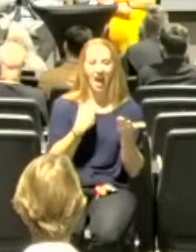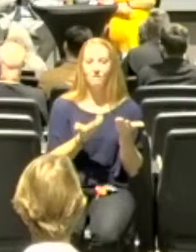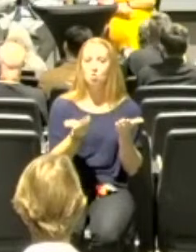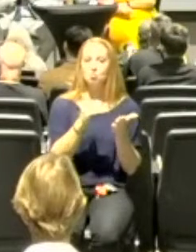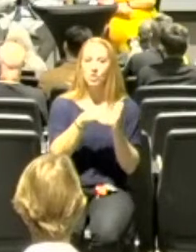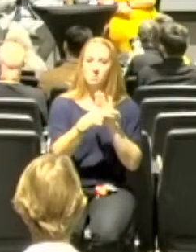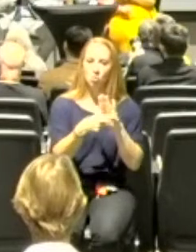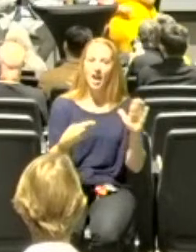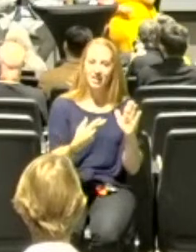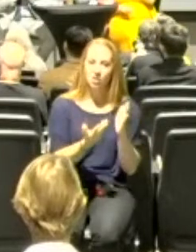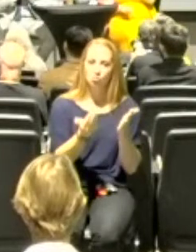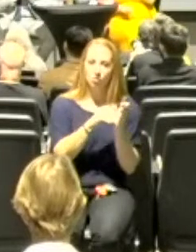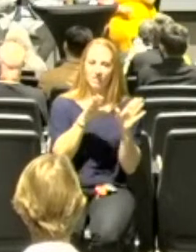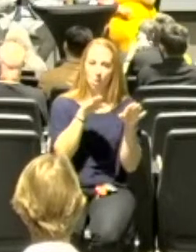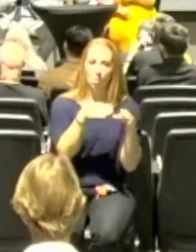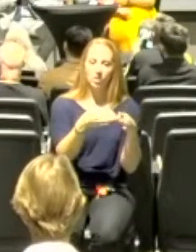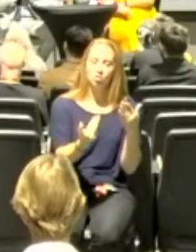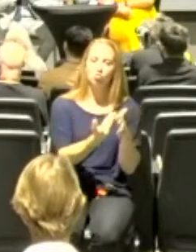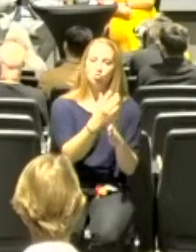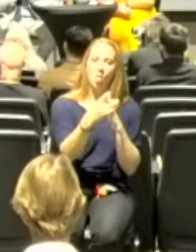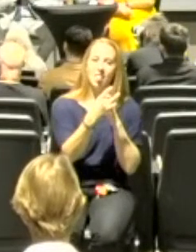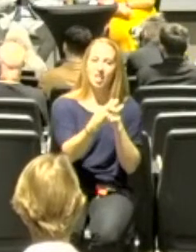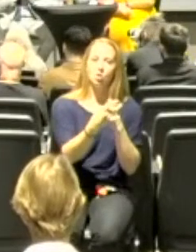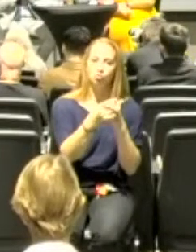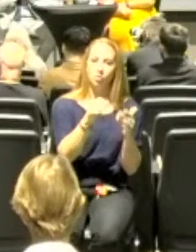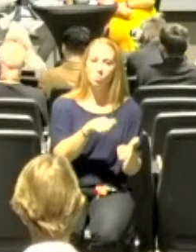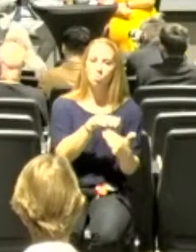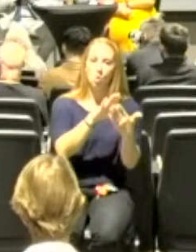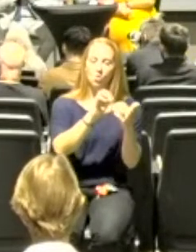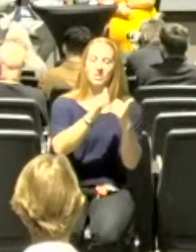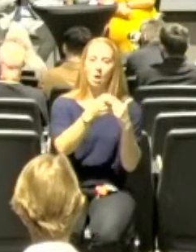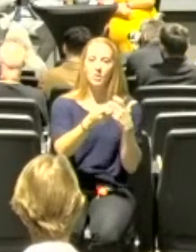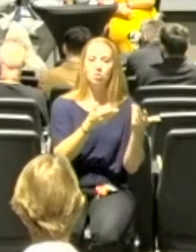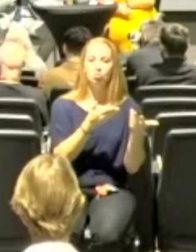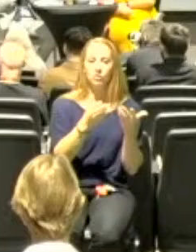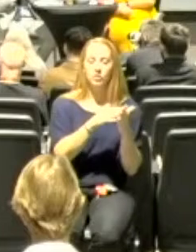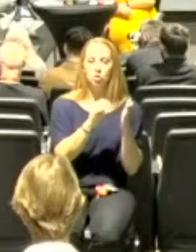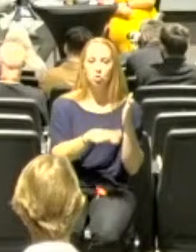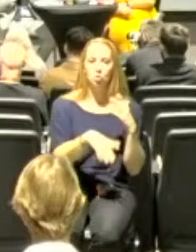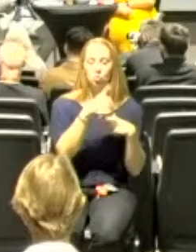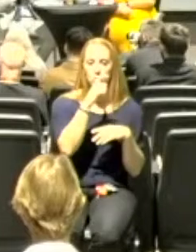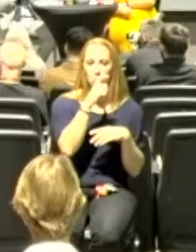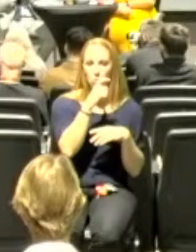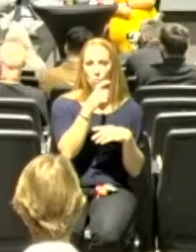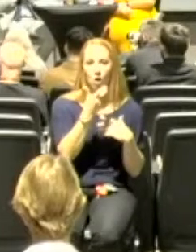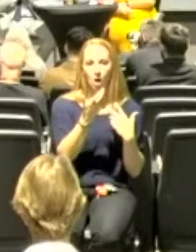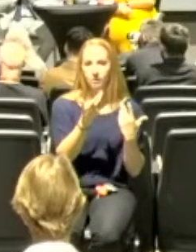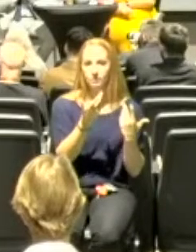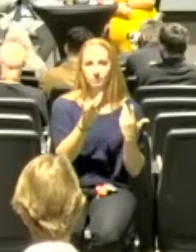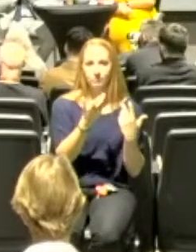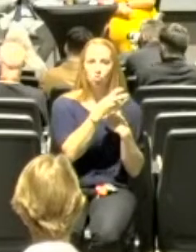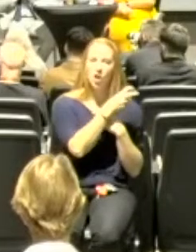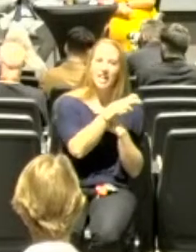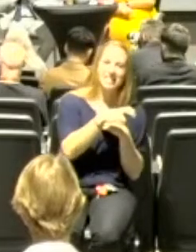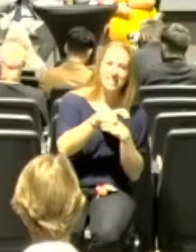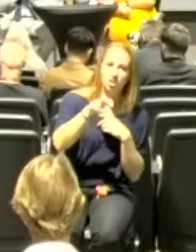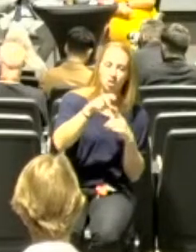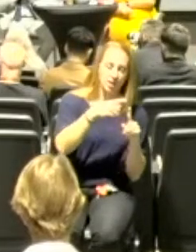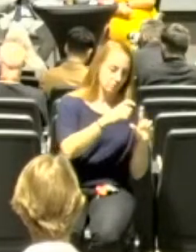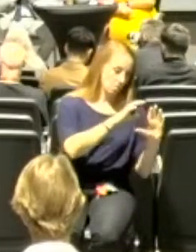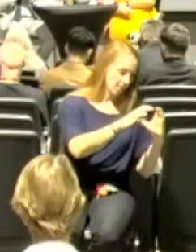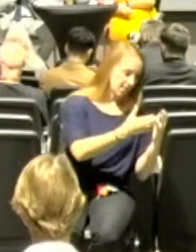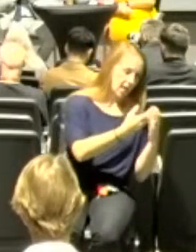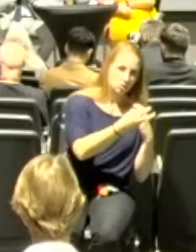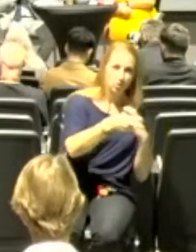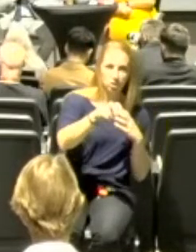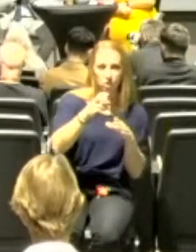rebranding, refocus, new leadership approach to how they service our students who are, again, trying to transition from the classroom